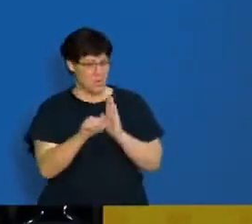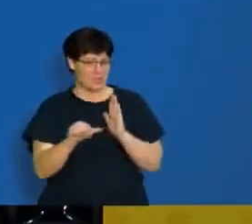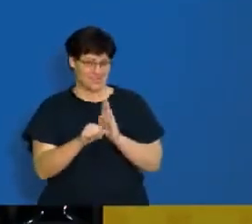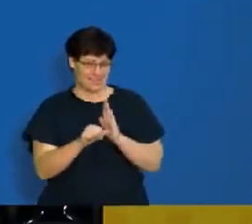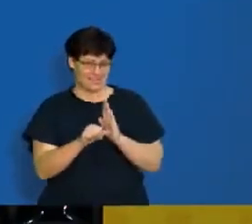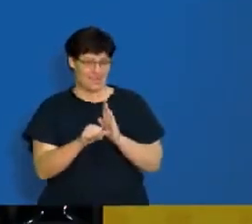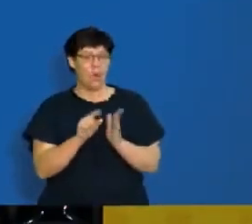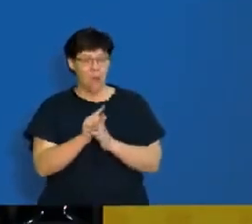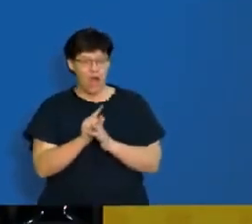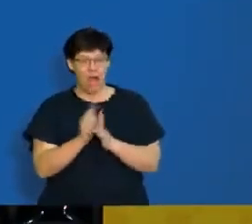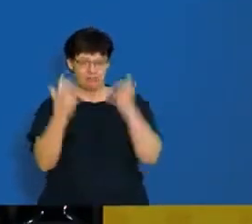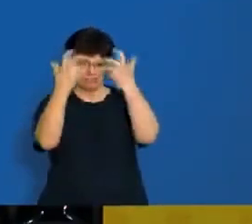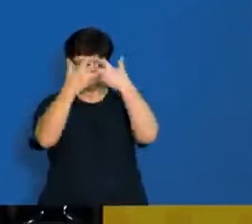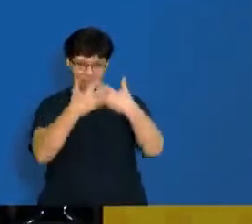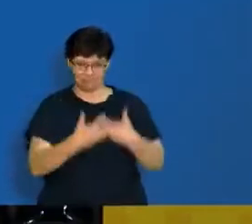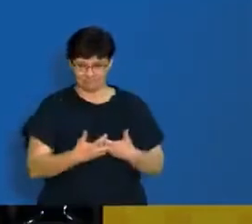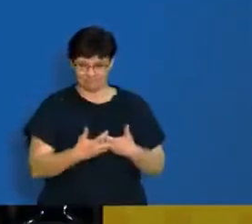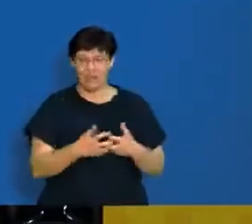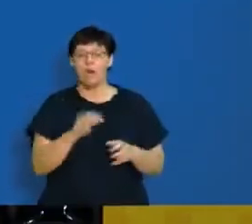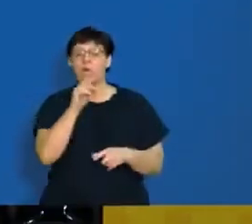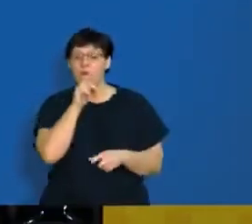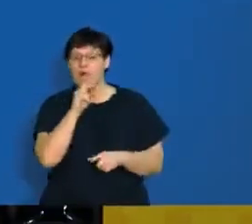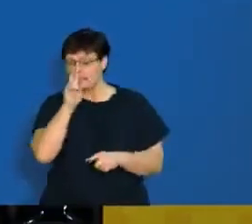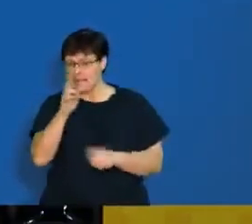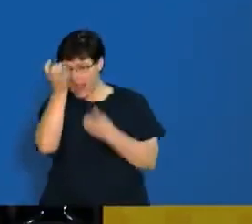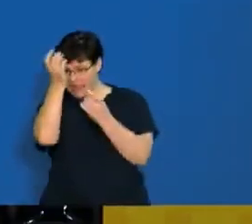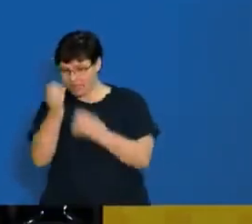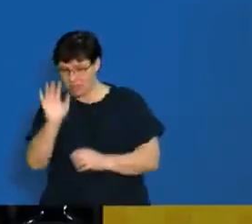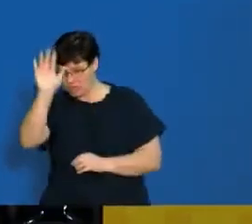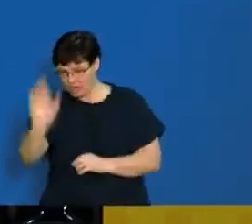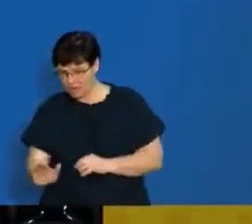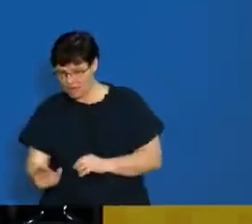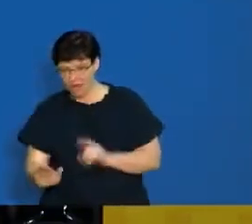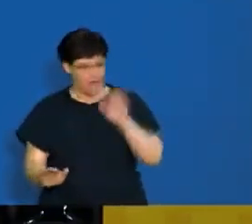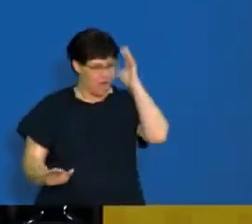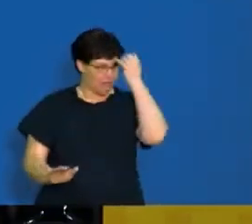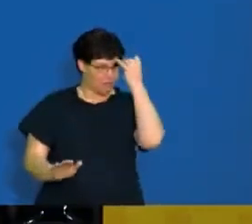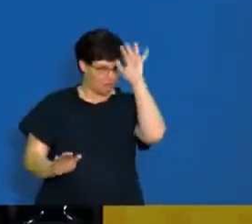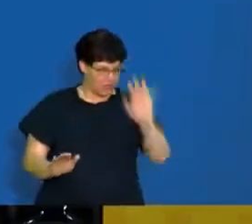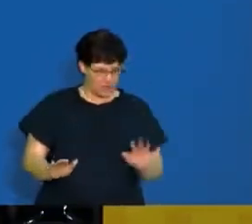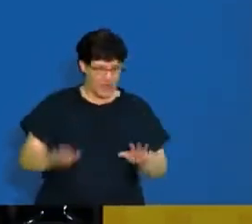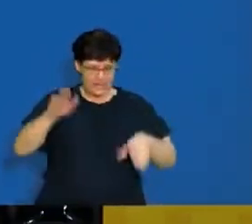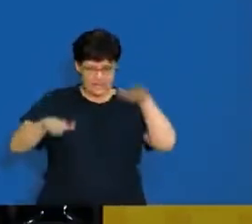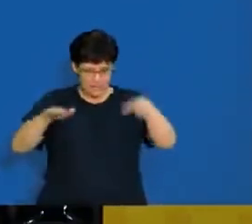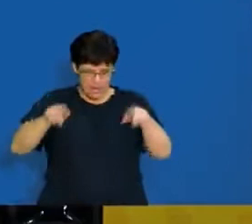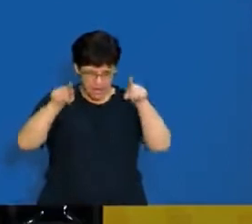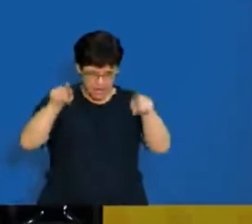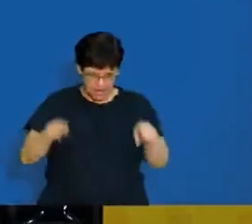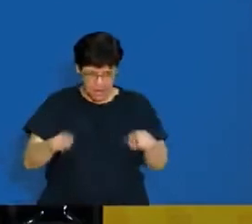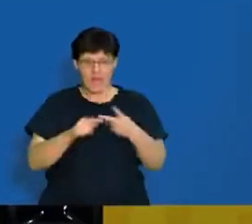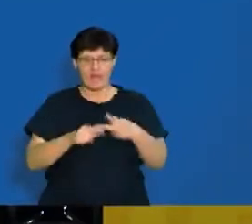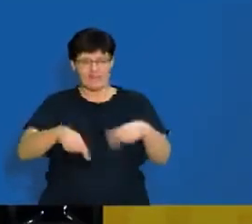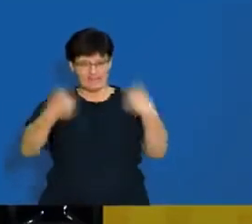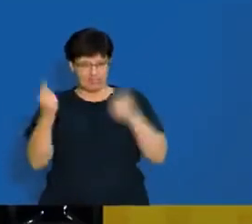is part of synthesizing because you're able to see all the information that is similar and all the information that is